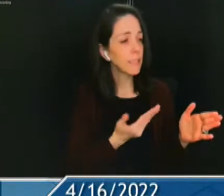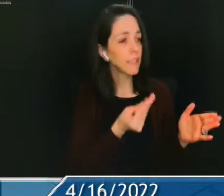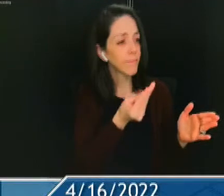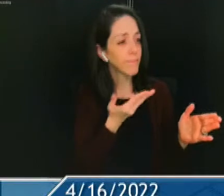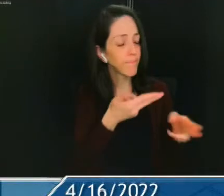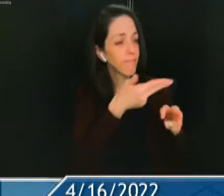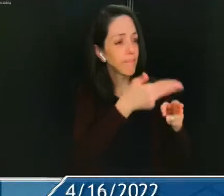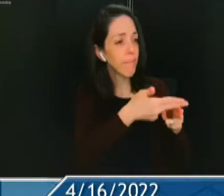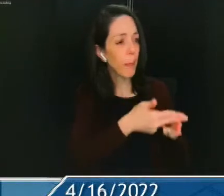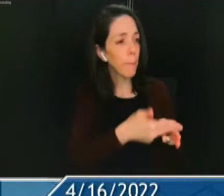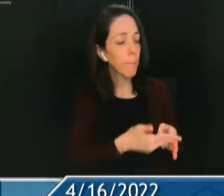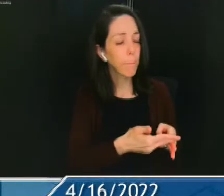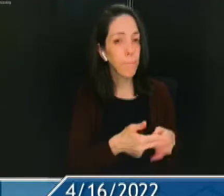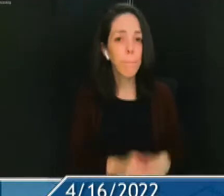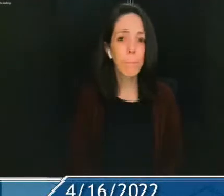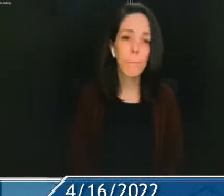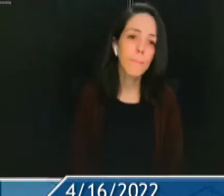will testify next.